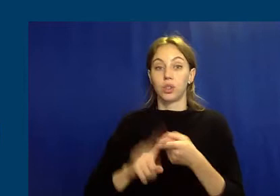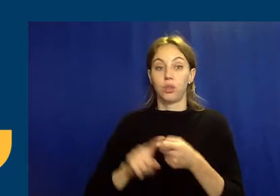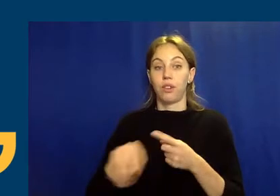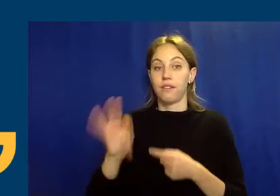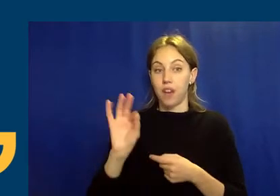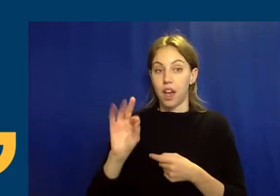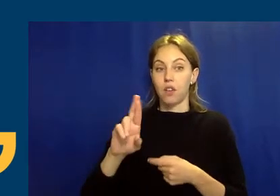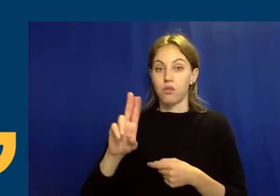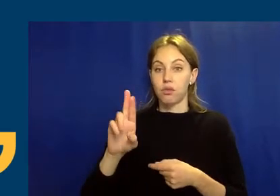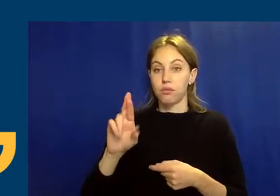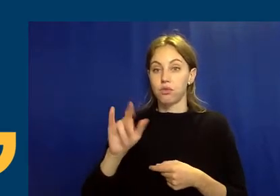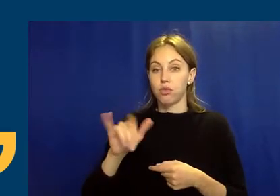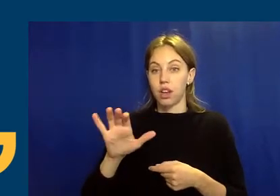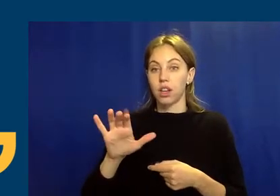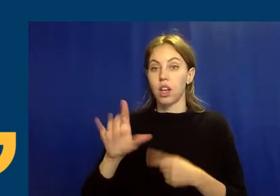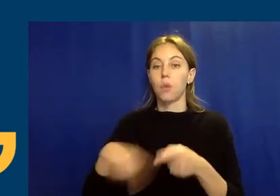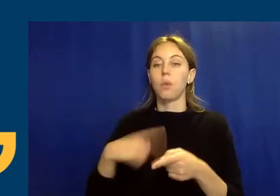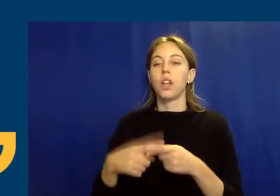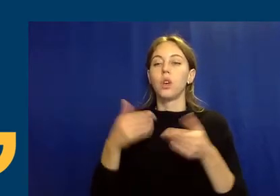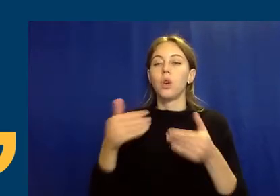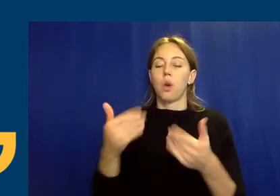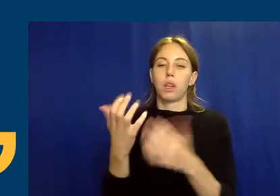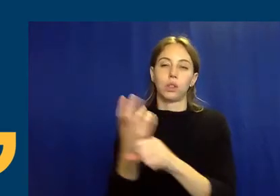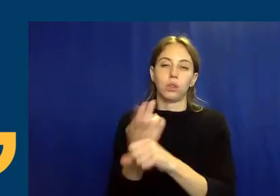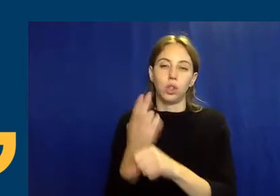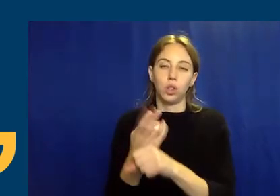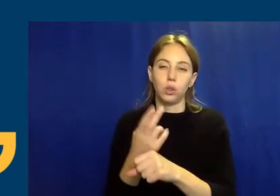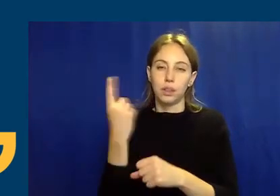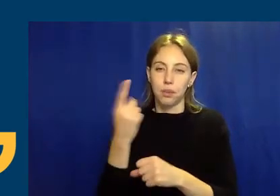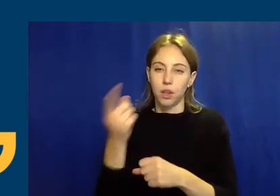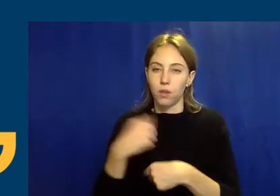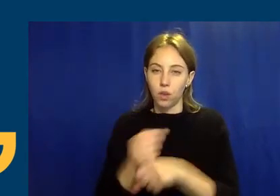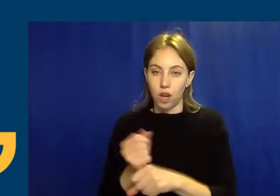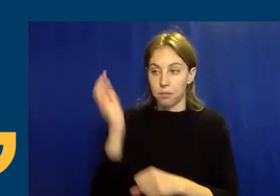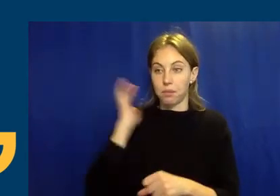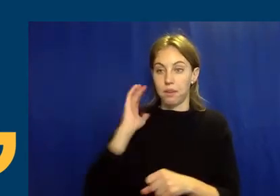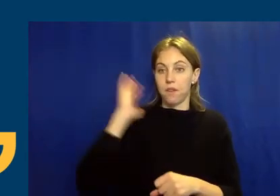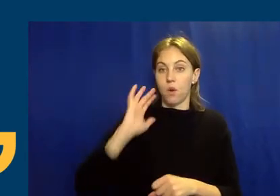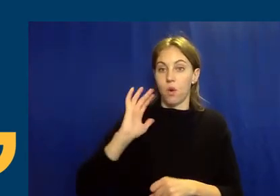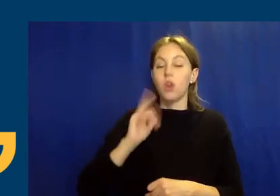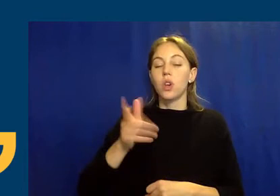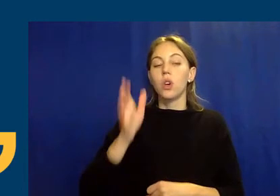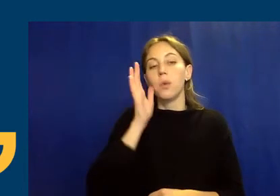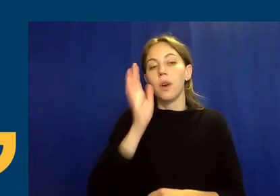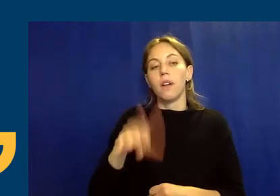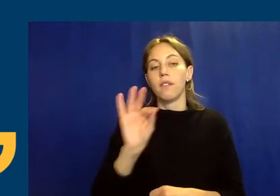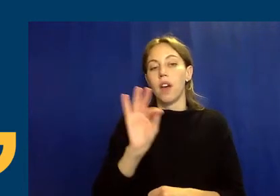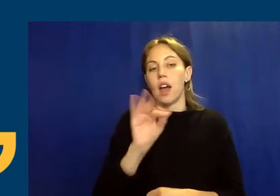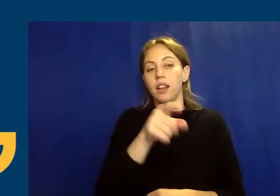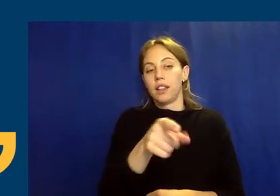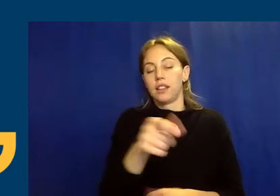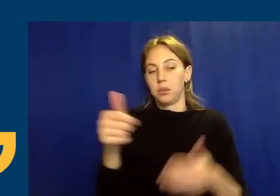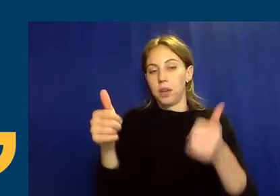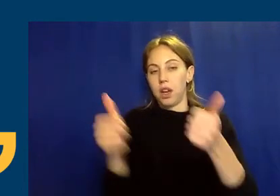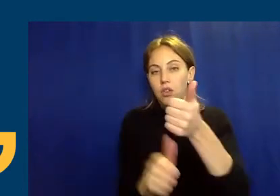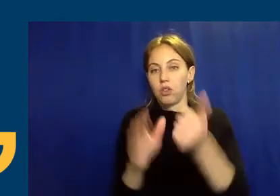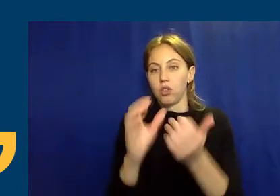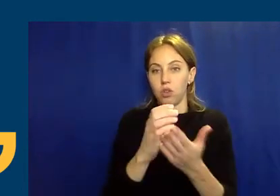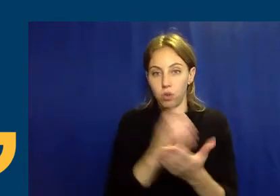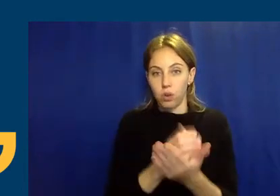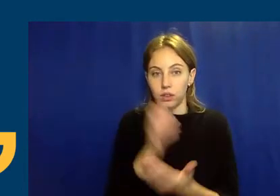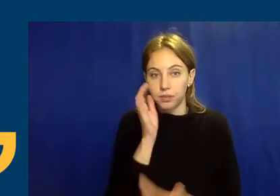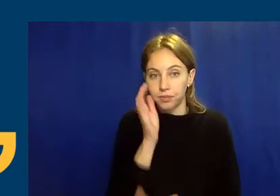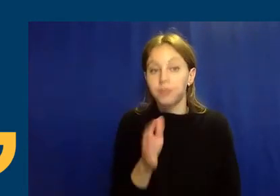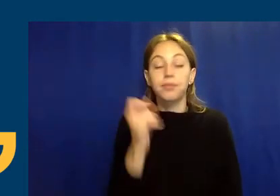a rubric, when you go to use a rubric that you've created before, you will find it listed under your course. But